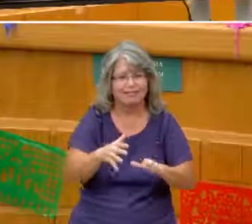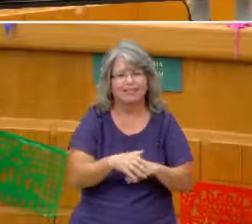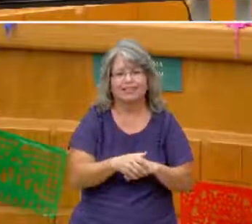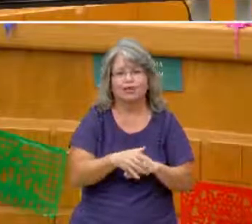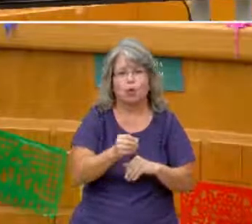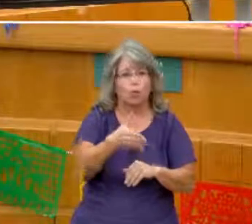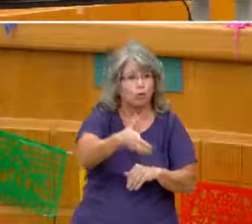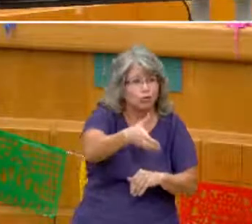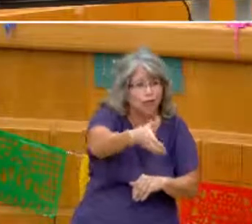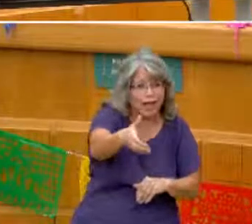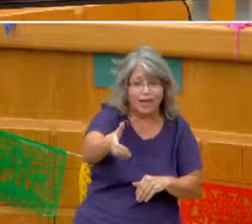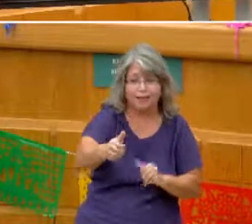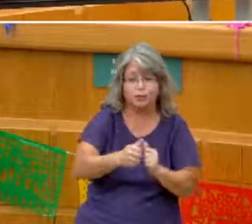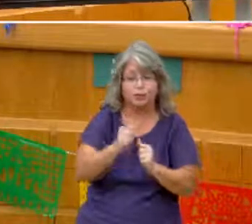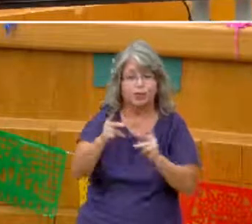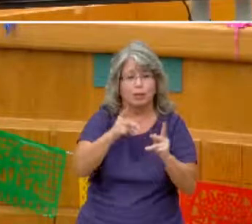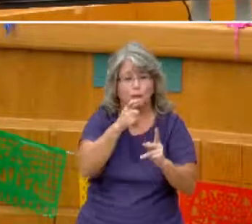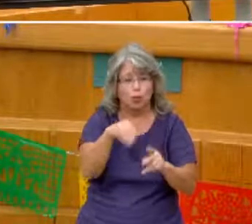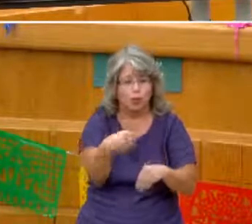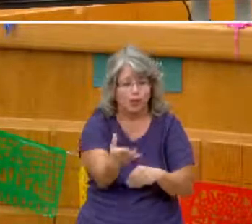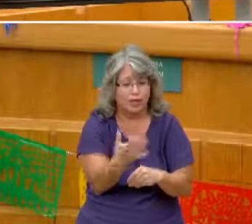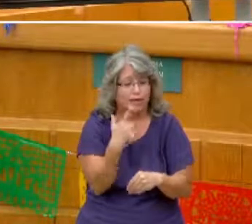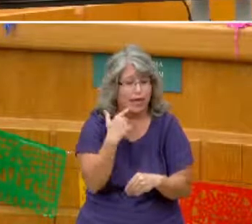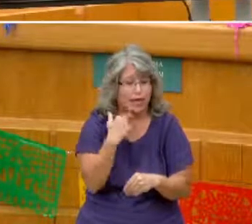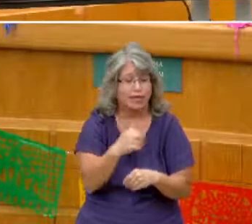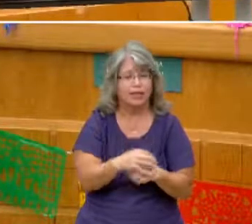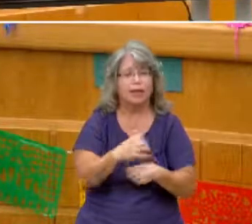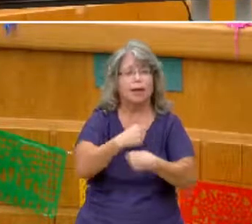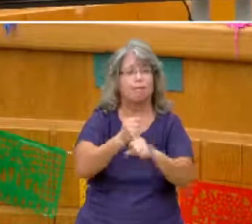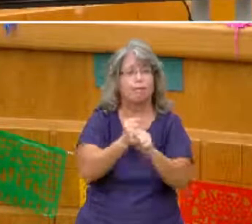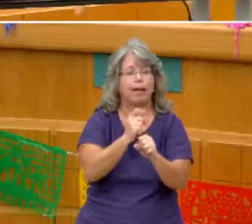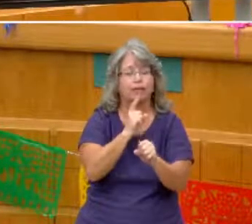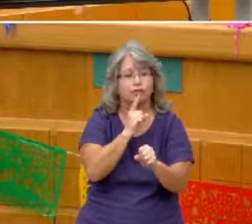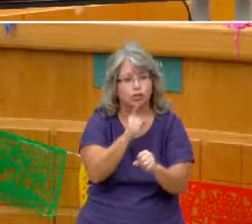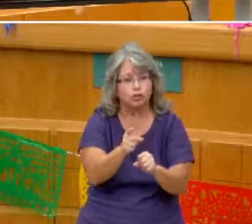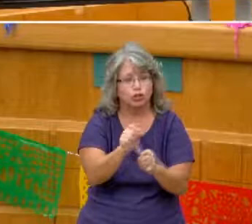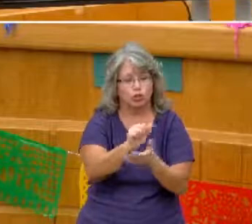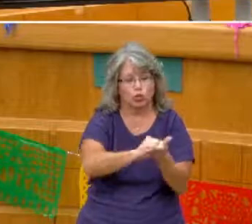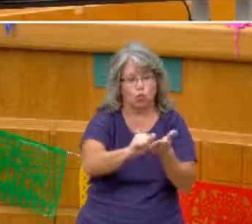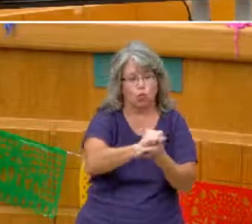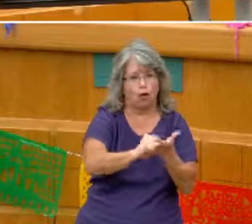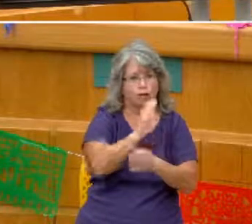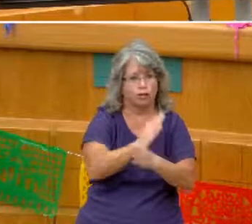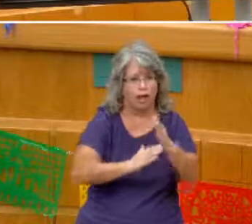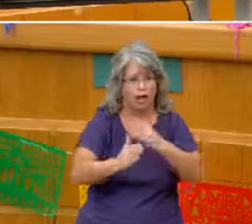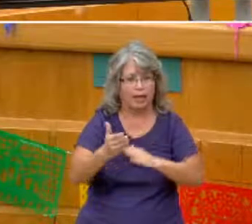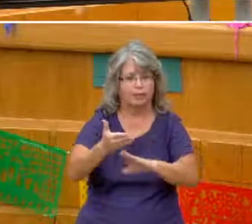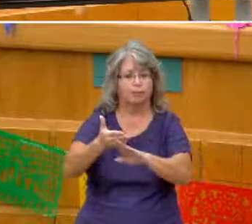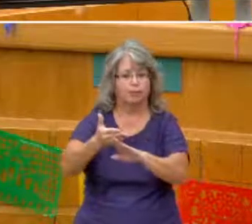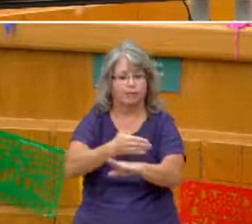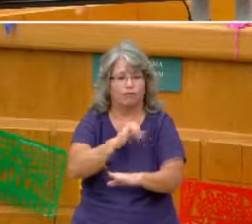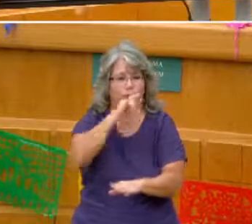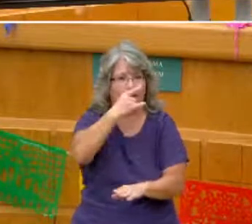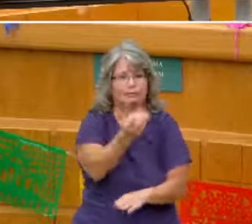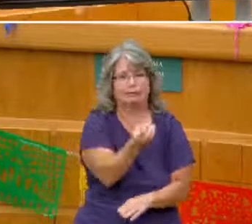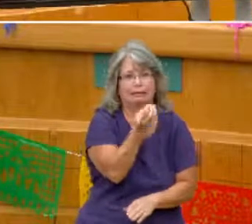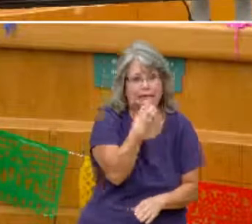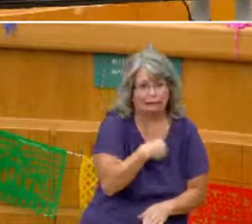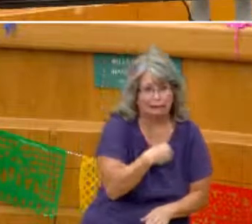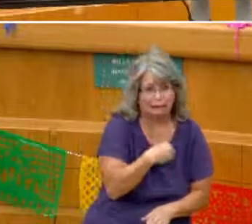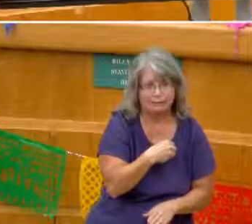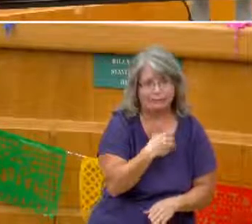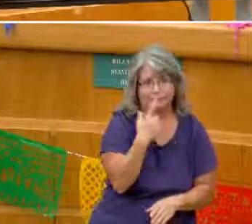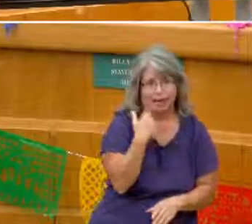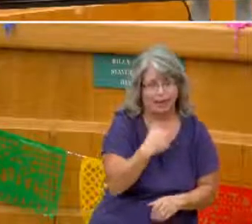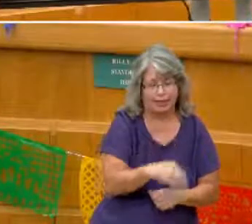with the people that are giving them candies. Just make sure that they wash their hands before they actually eat any of that candy. Make sure that